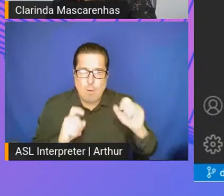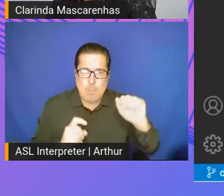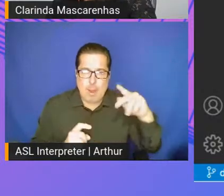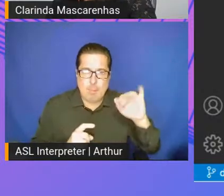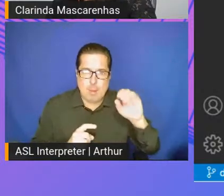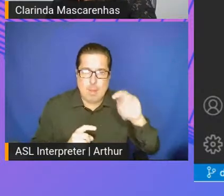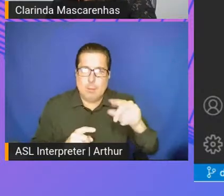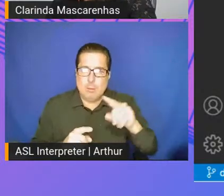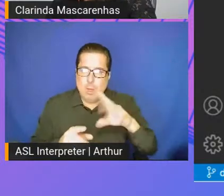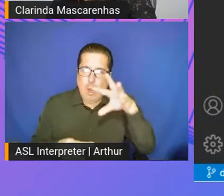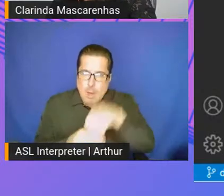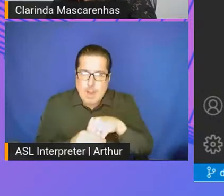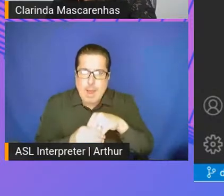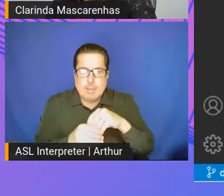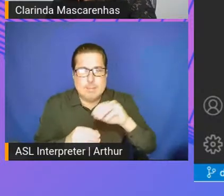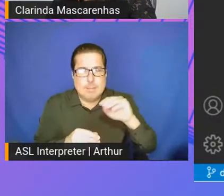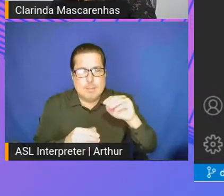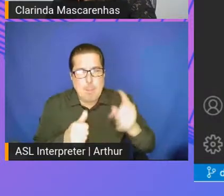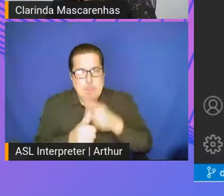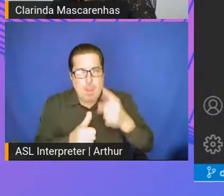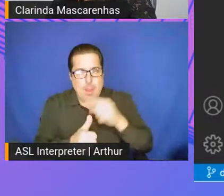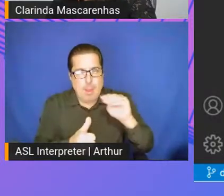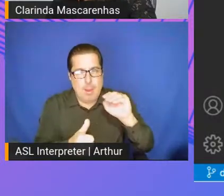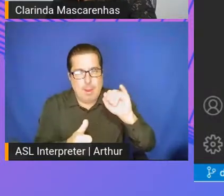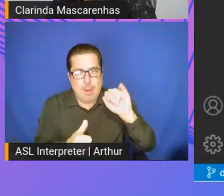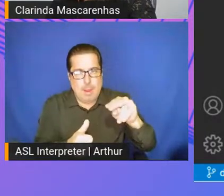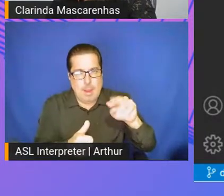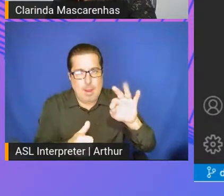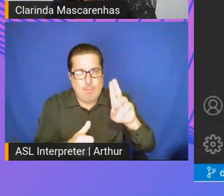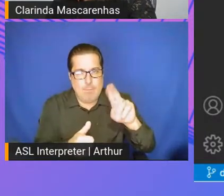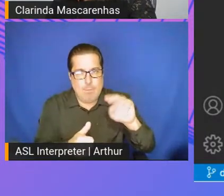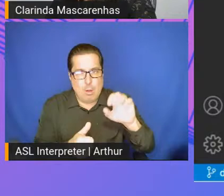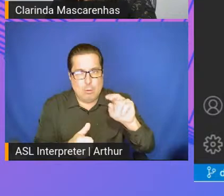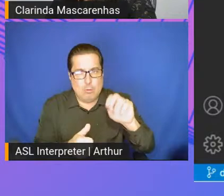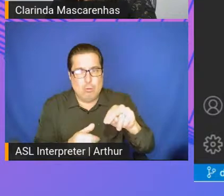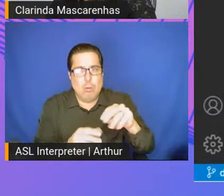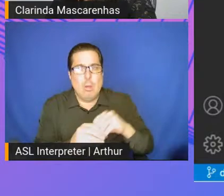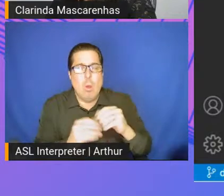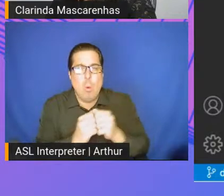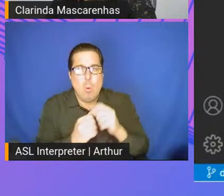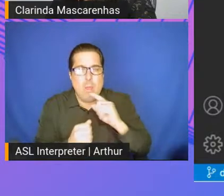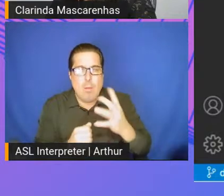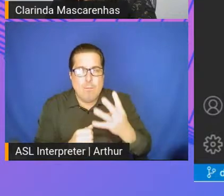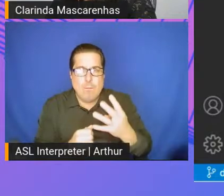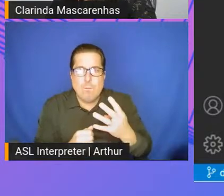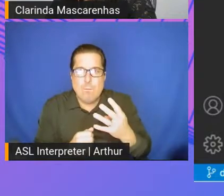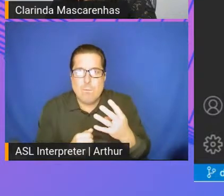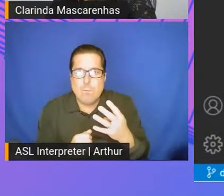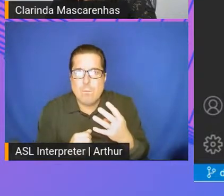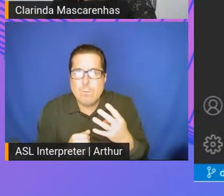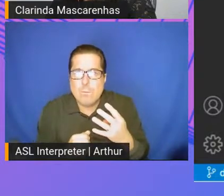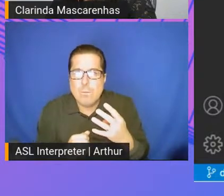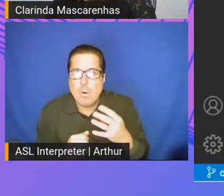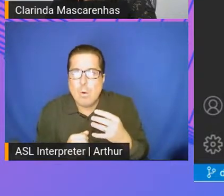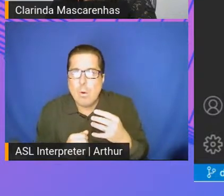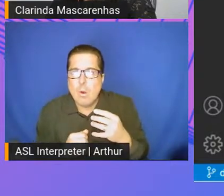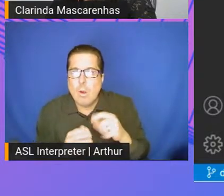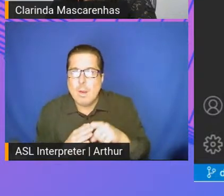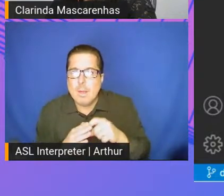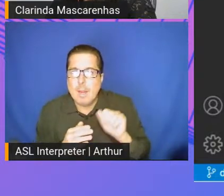main function with the 4 key APIs. We call it add, create, index, and